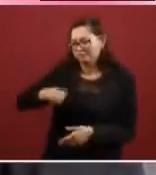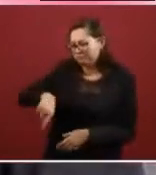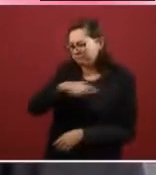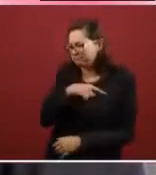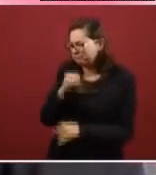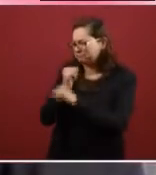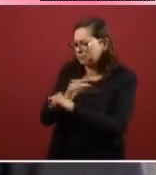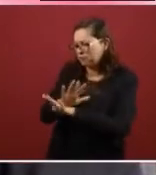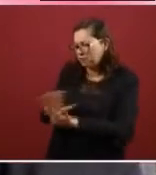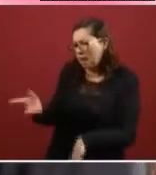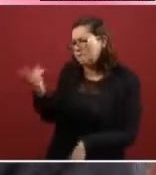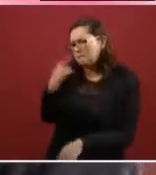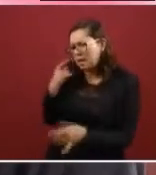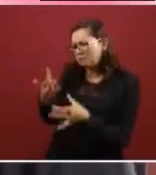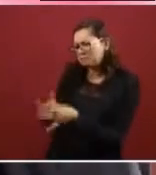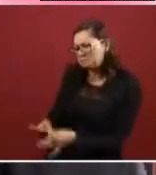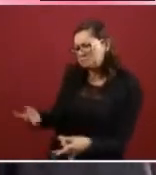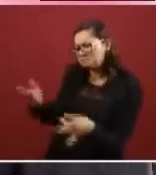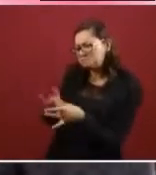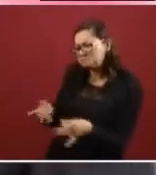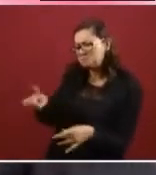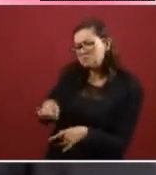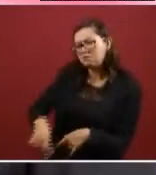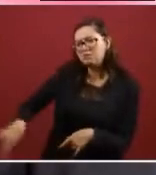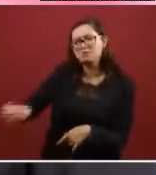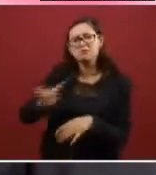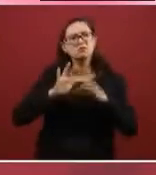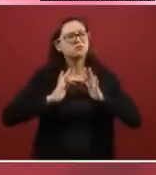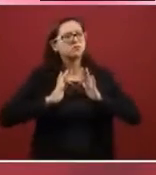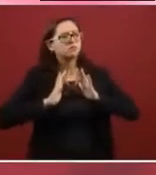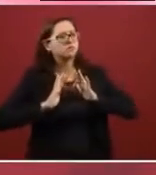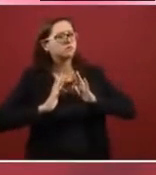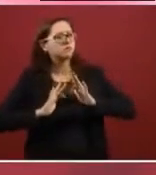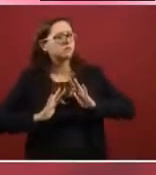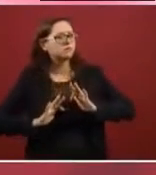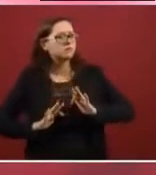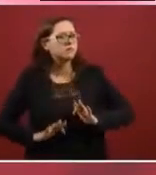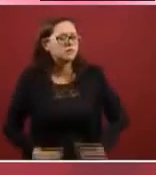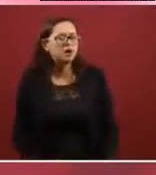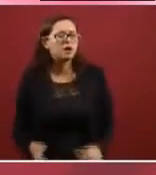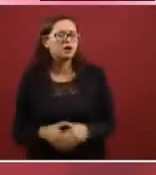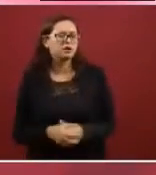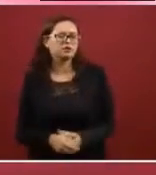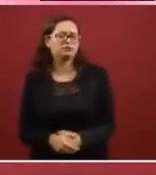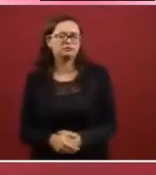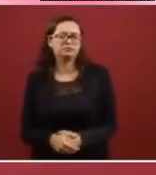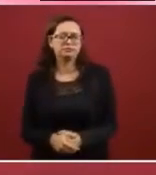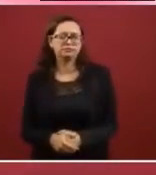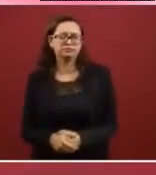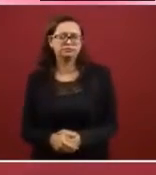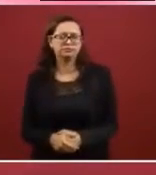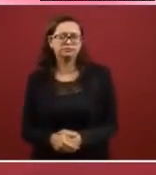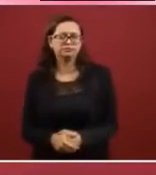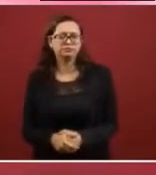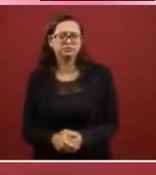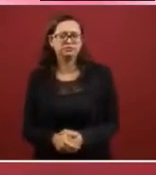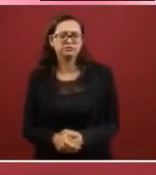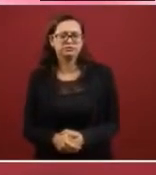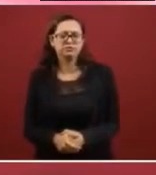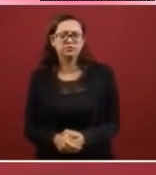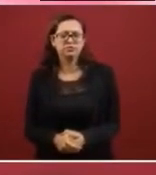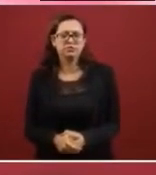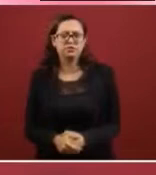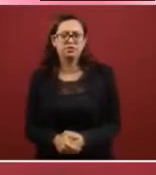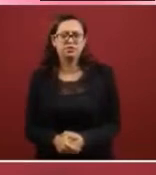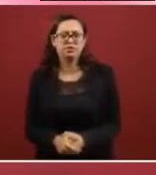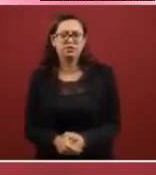here, no va a pasar nada. Nothing will happen. Y si ese es el costo que and if that's the cost, se tiene que pagar